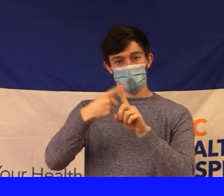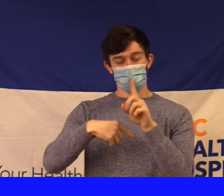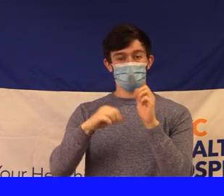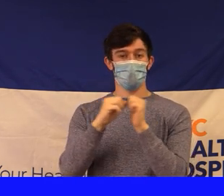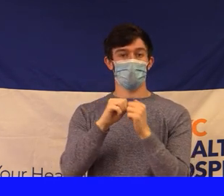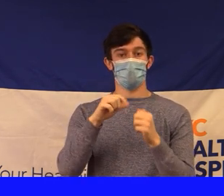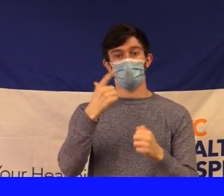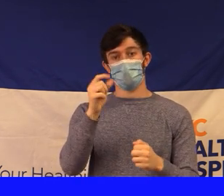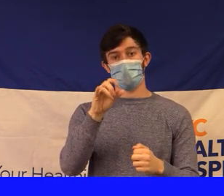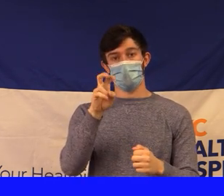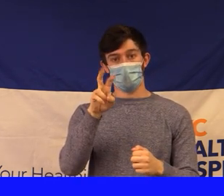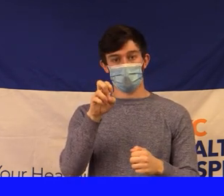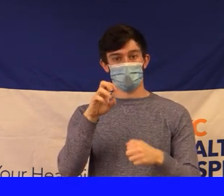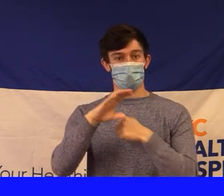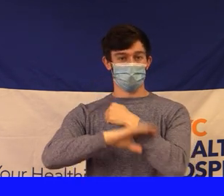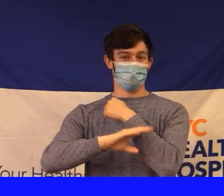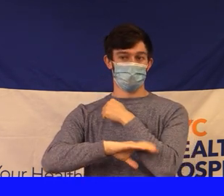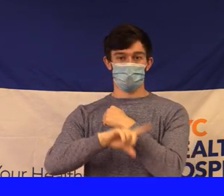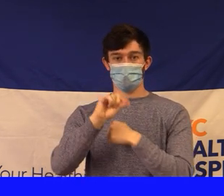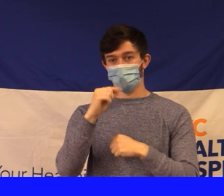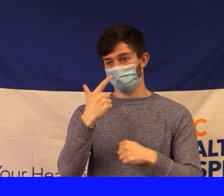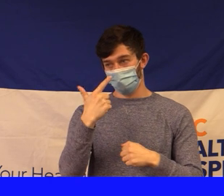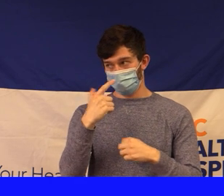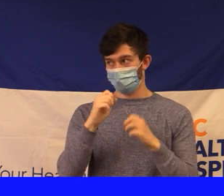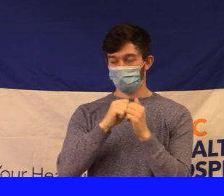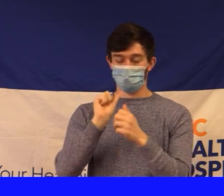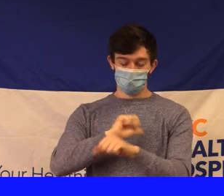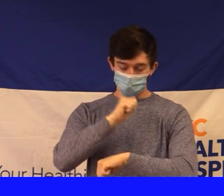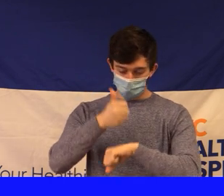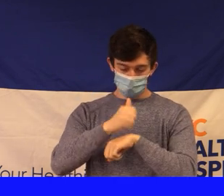go live by September of 2021, with an